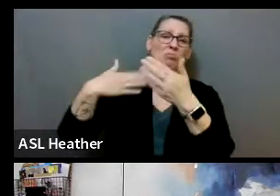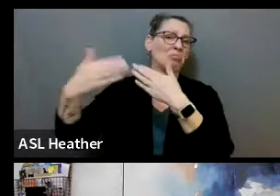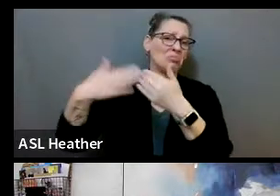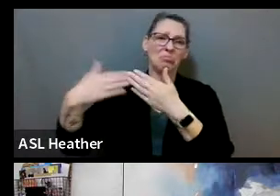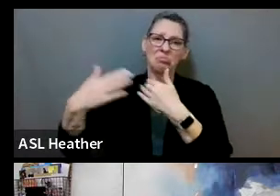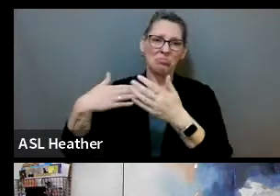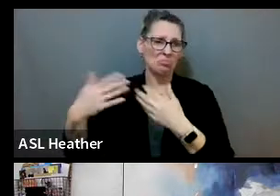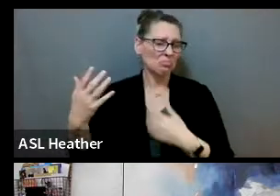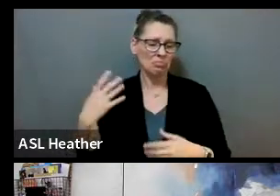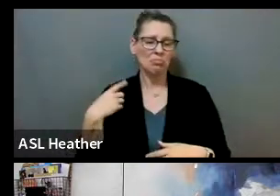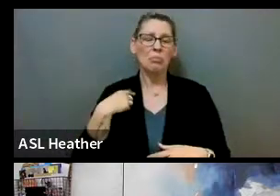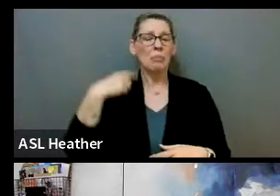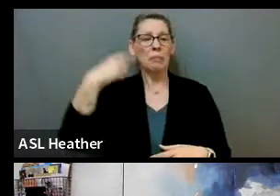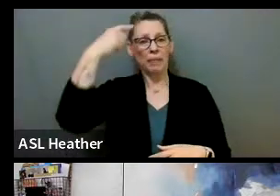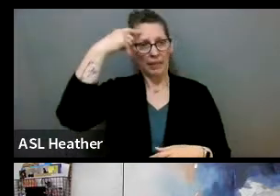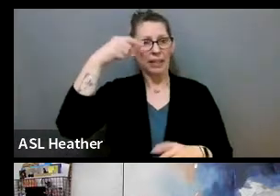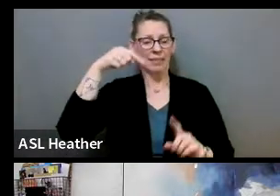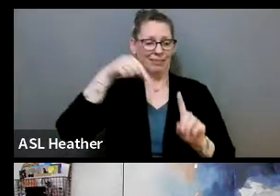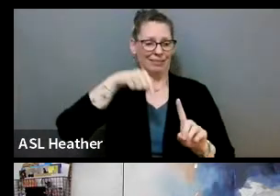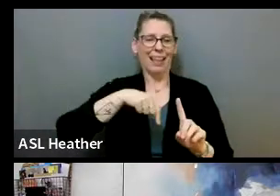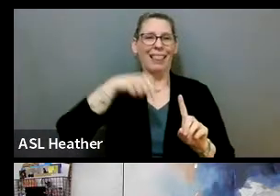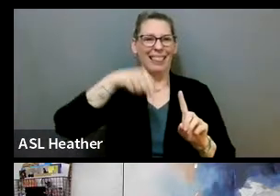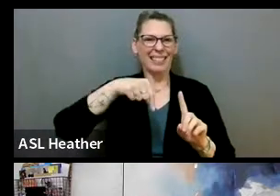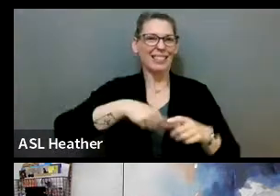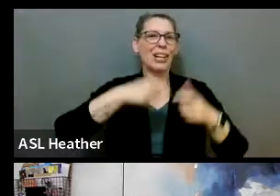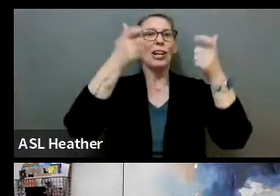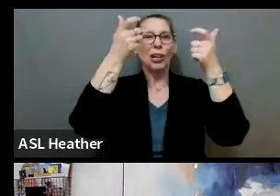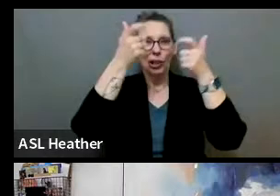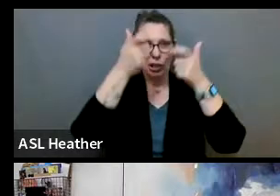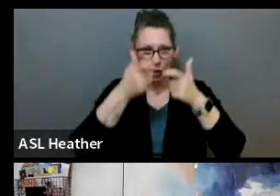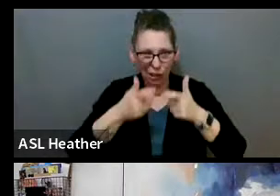mere fact that this is a tremendously